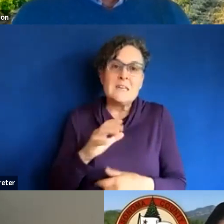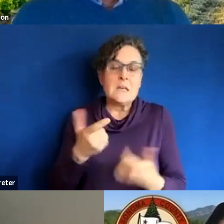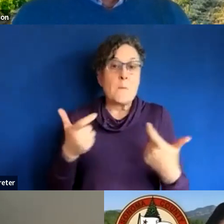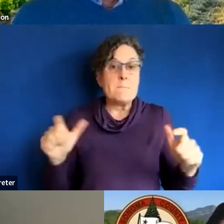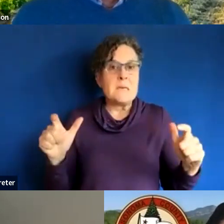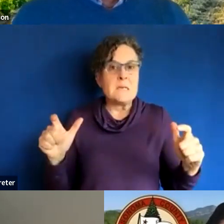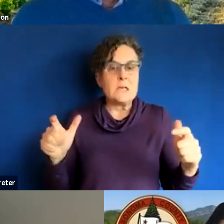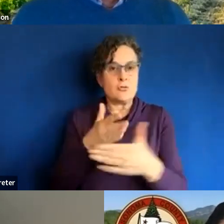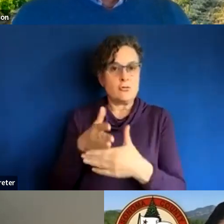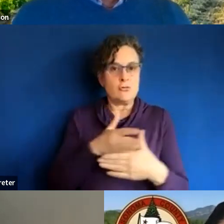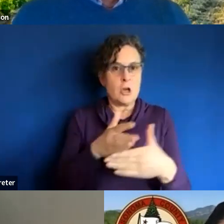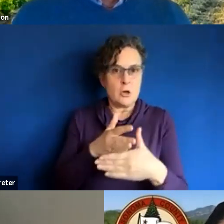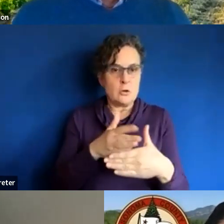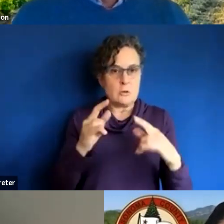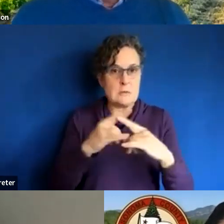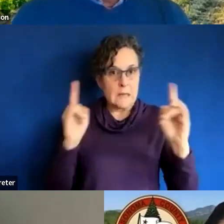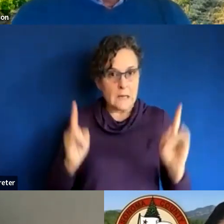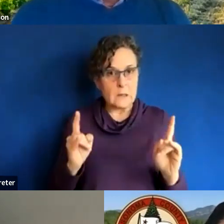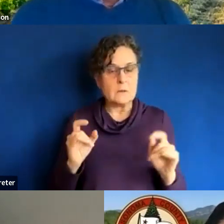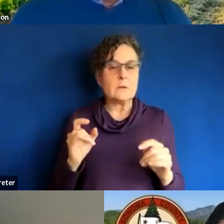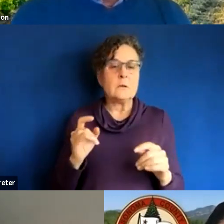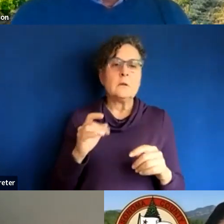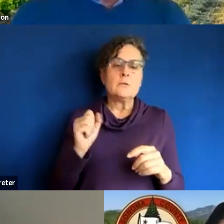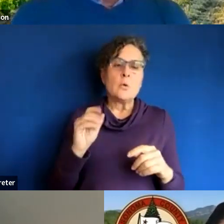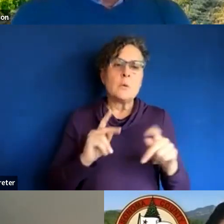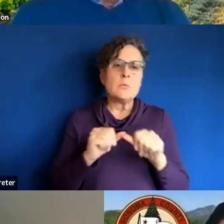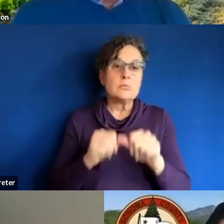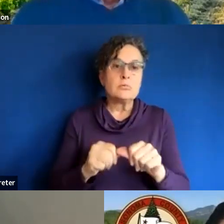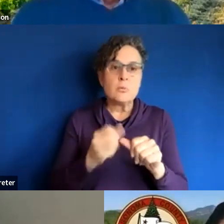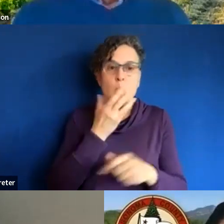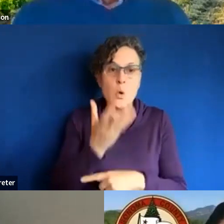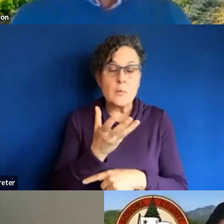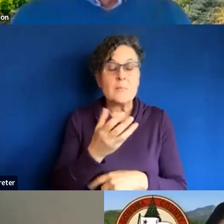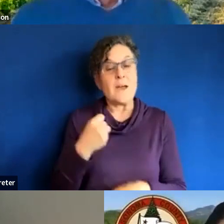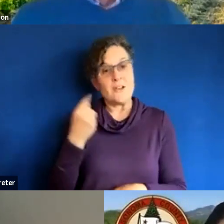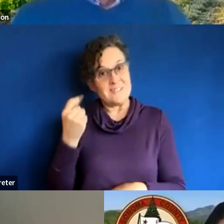stay warm. And also, before we know it, summer will be here and they'll need a place to stay cool.